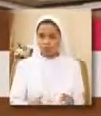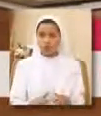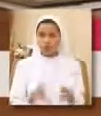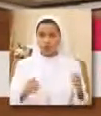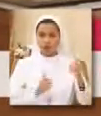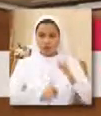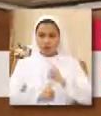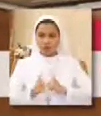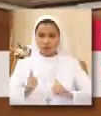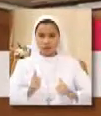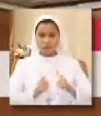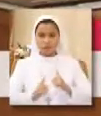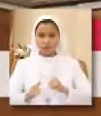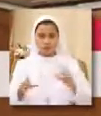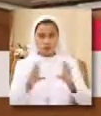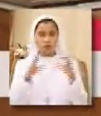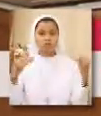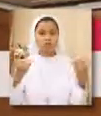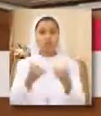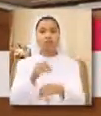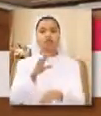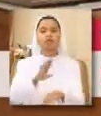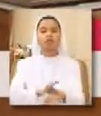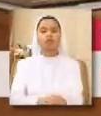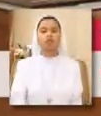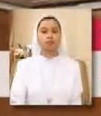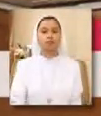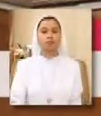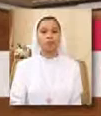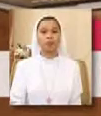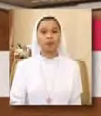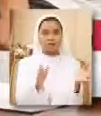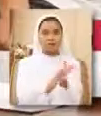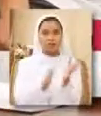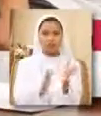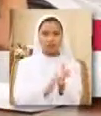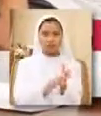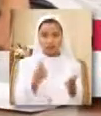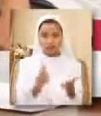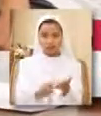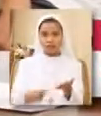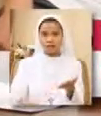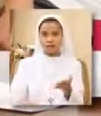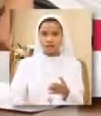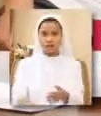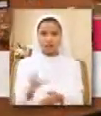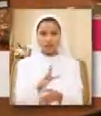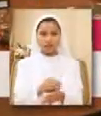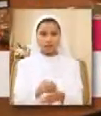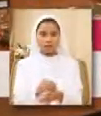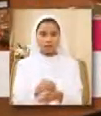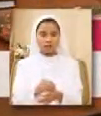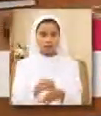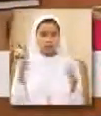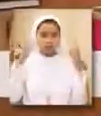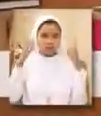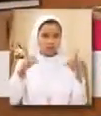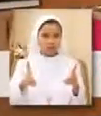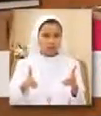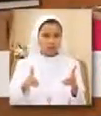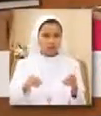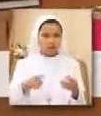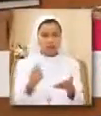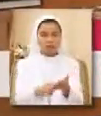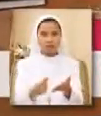support. Active your congregation yes. is. Huh? Yeah. Very extensive bishop support. Yes. You also look after children